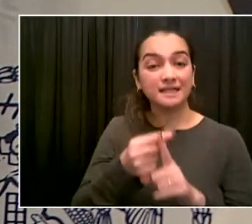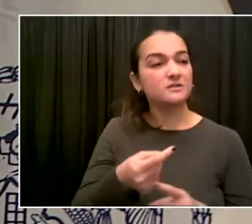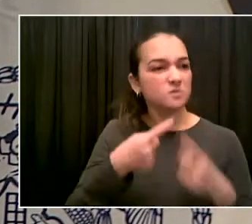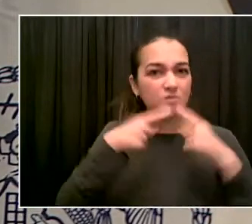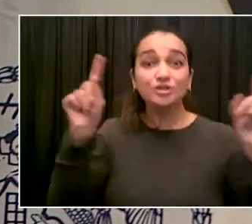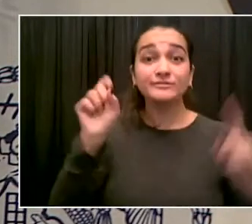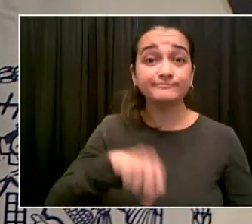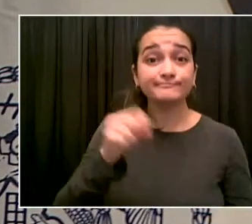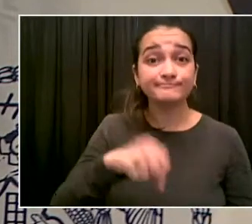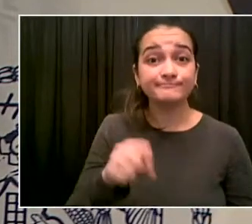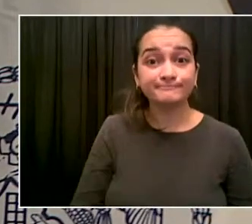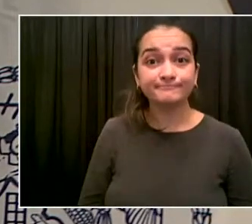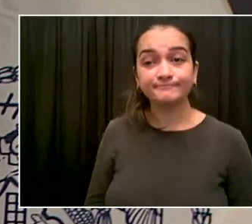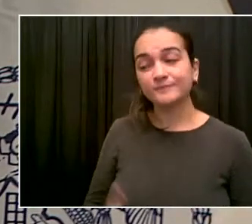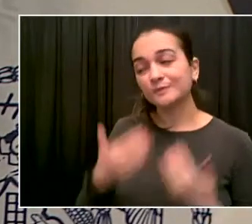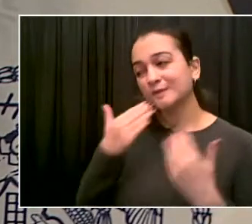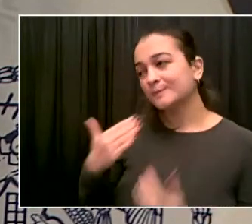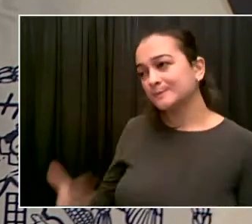Go ahead, Andrew.